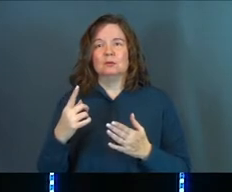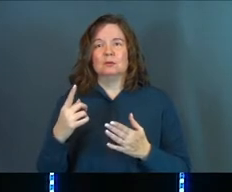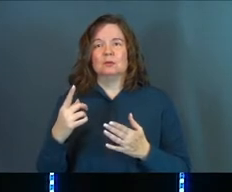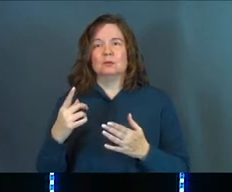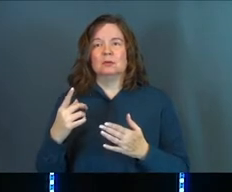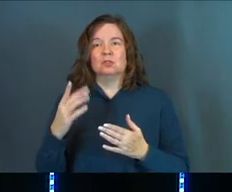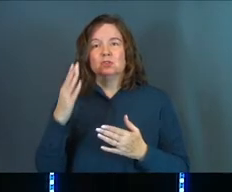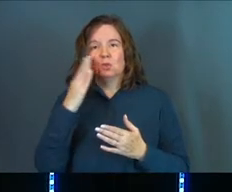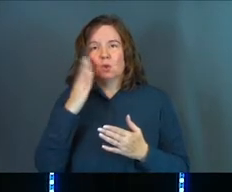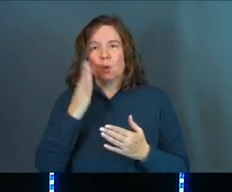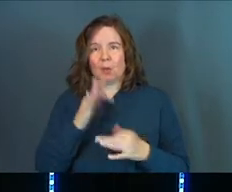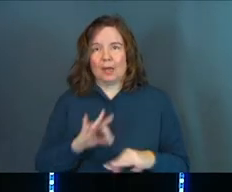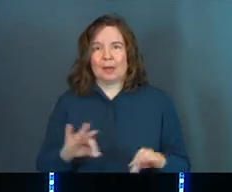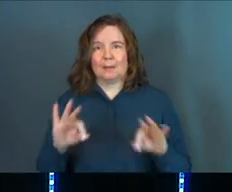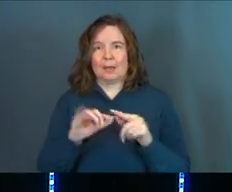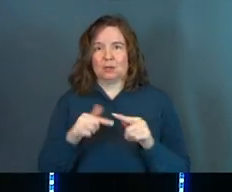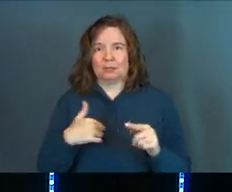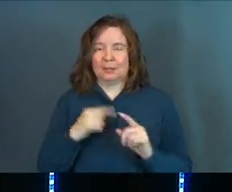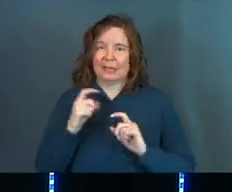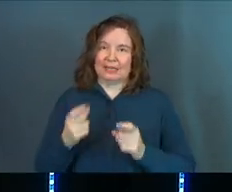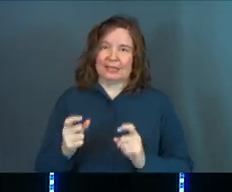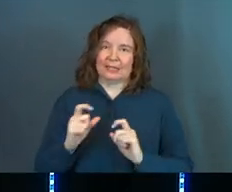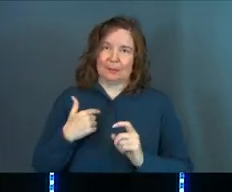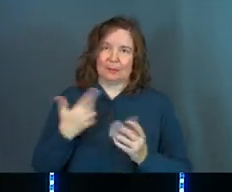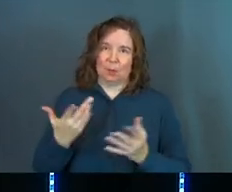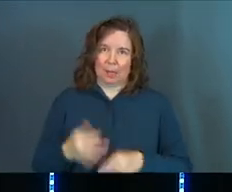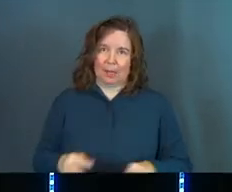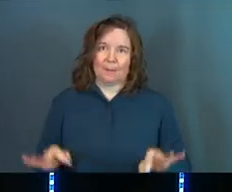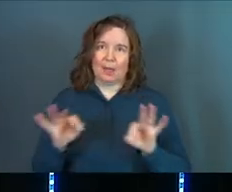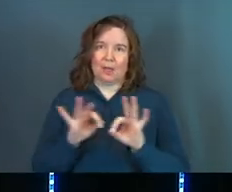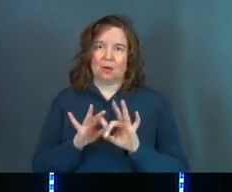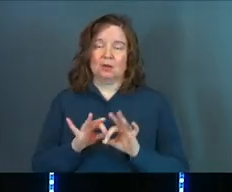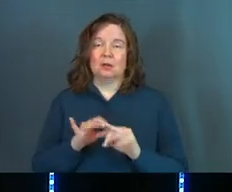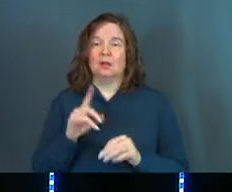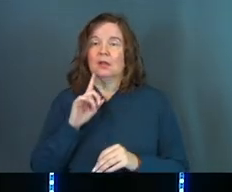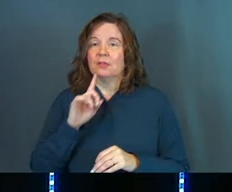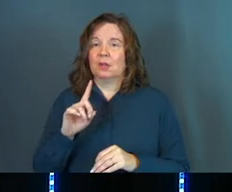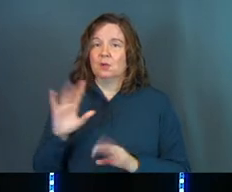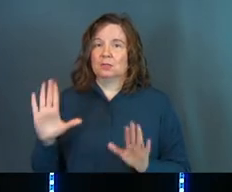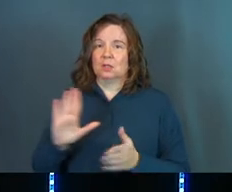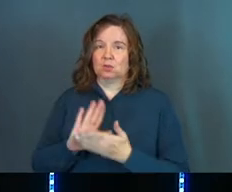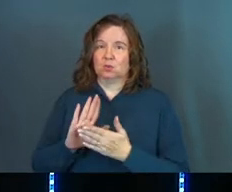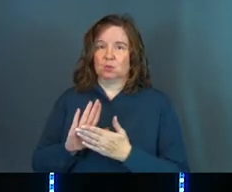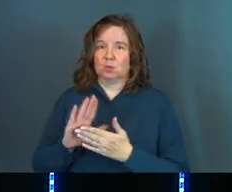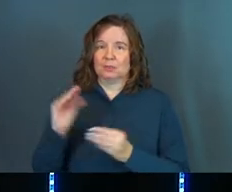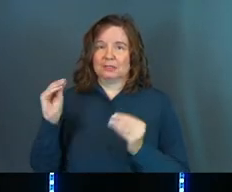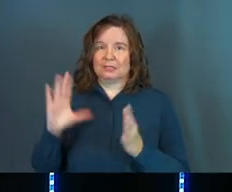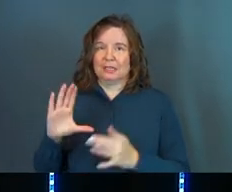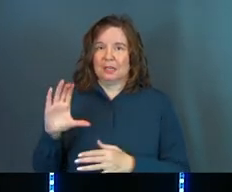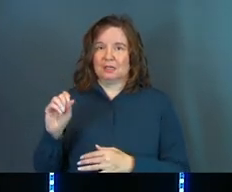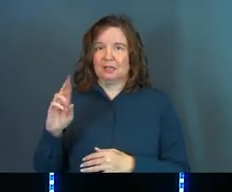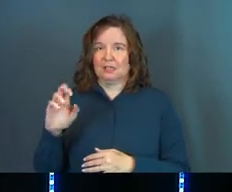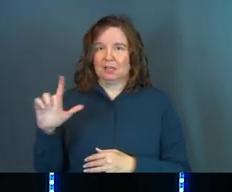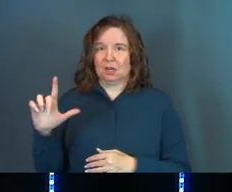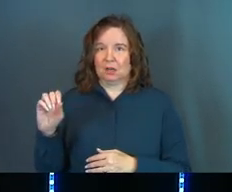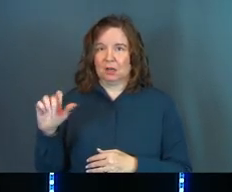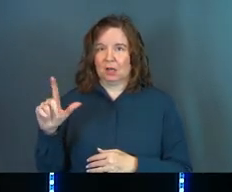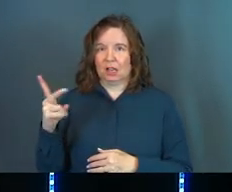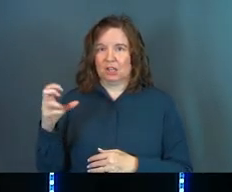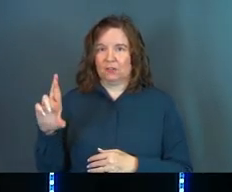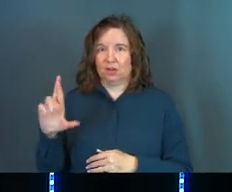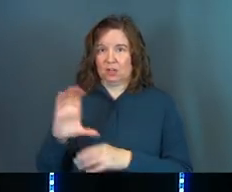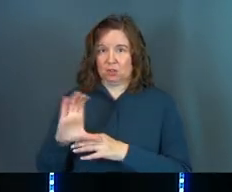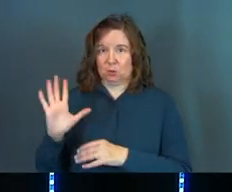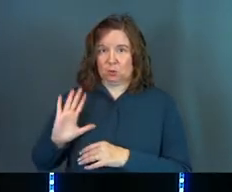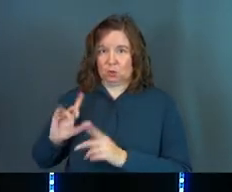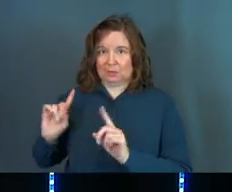I need somebody to know what matters to me and to give me what matters to me. There was this old Sunday school teacher, Carol Oliver, at a